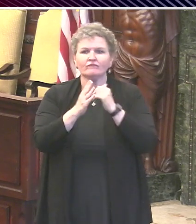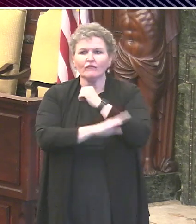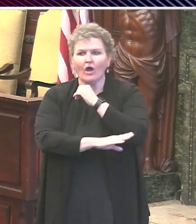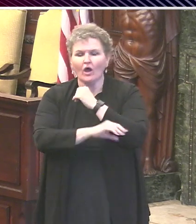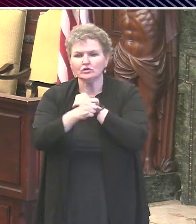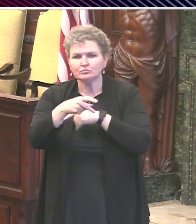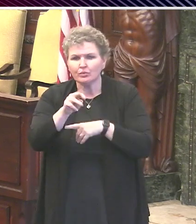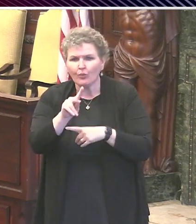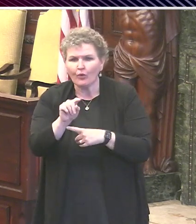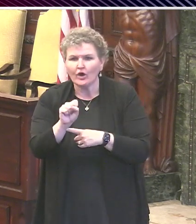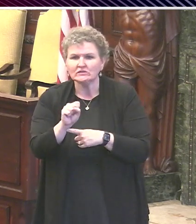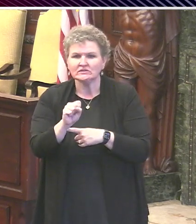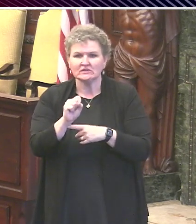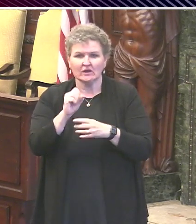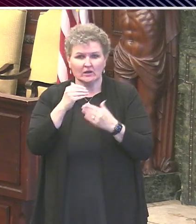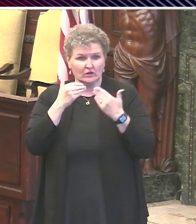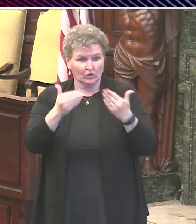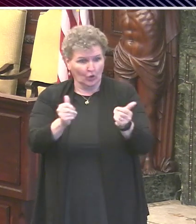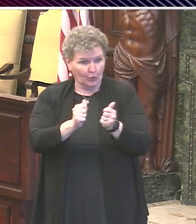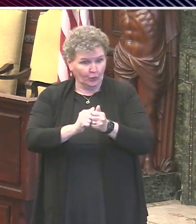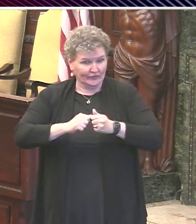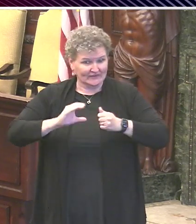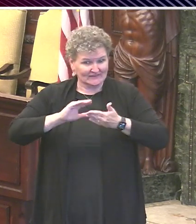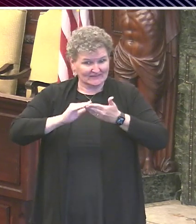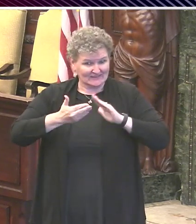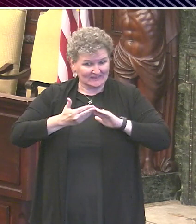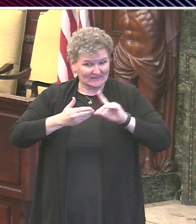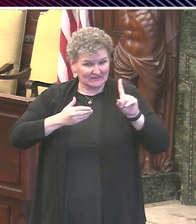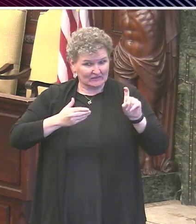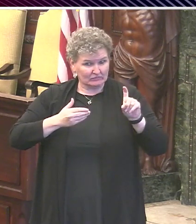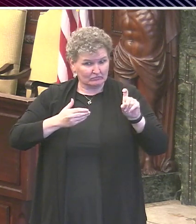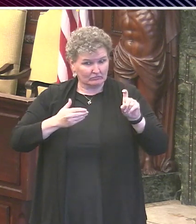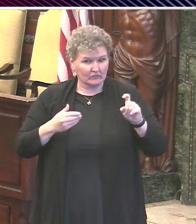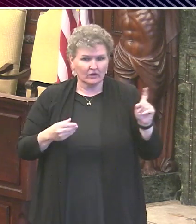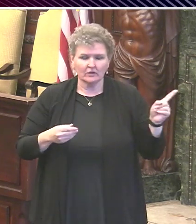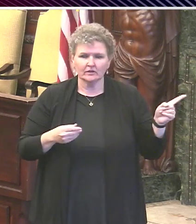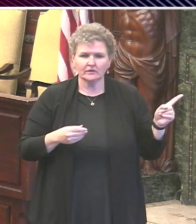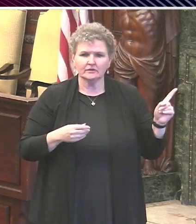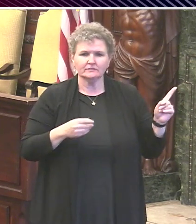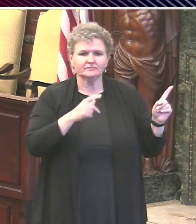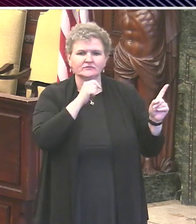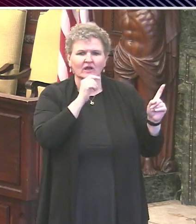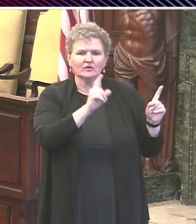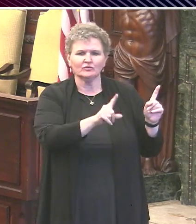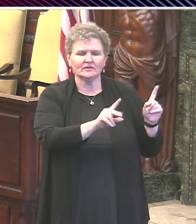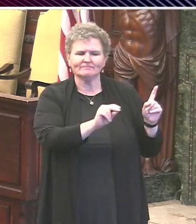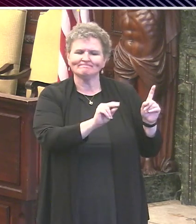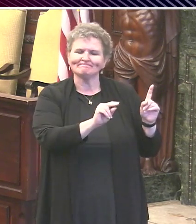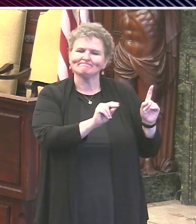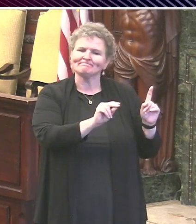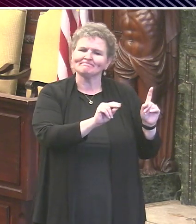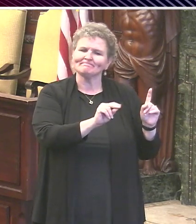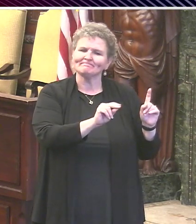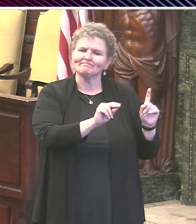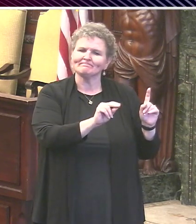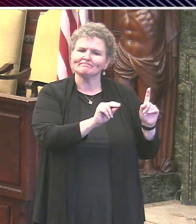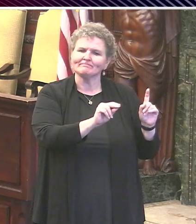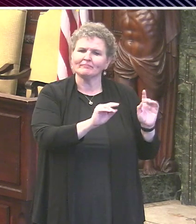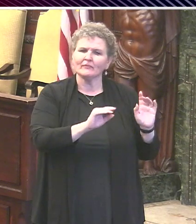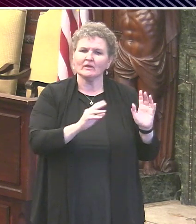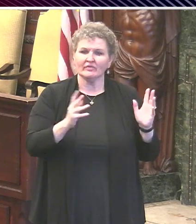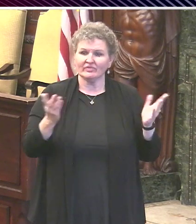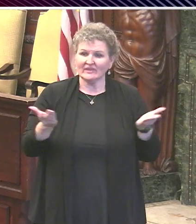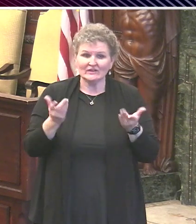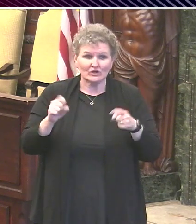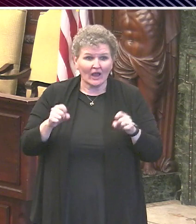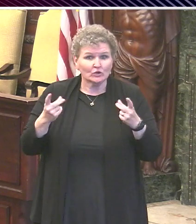in the city as far as you're concerned. No, not necessarily. Read that guidance carefully because there's some real limits on what they can do. And